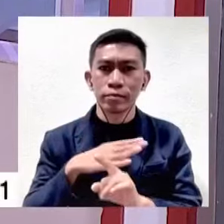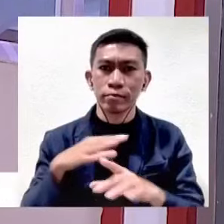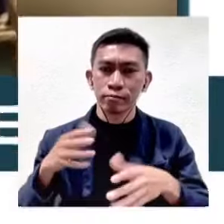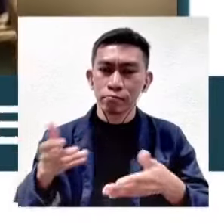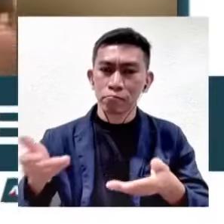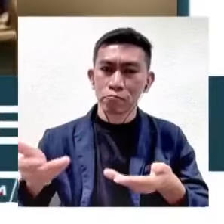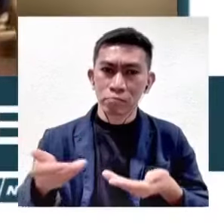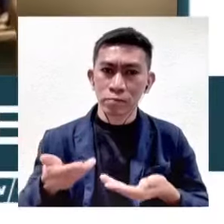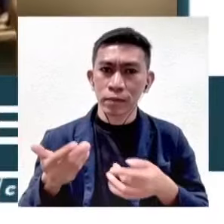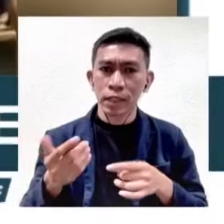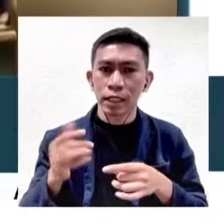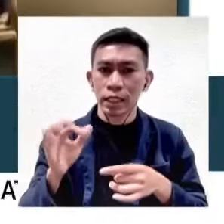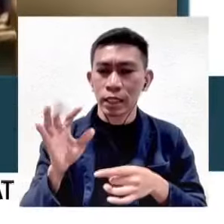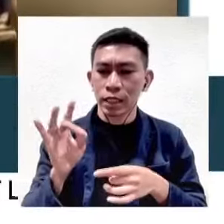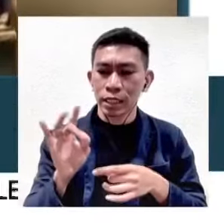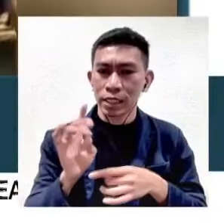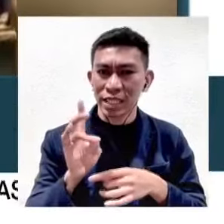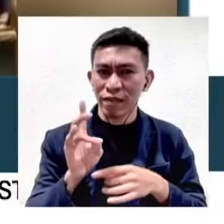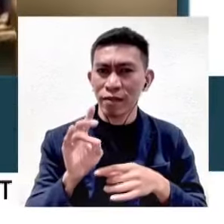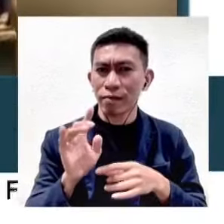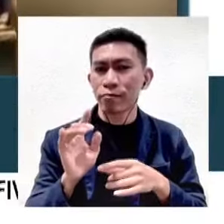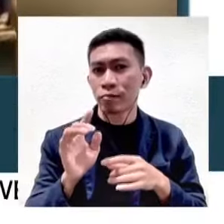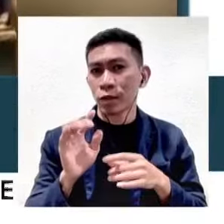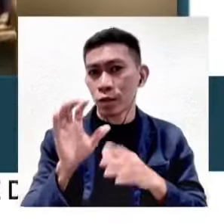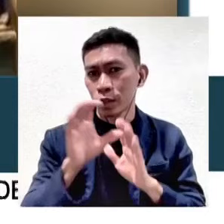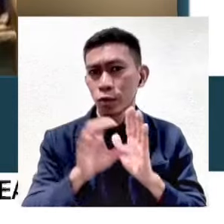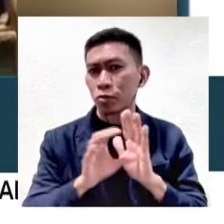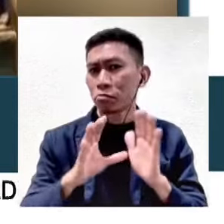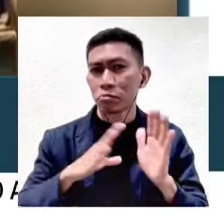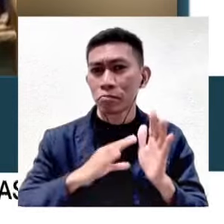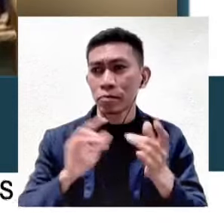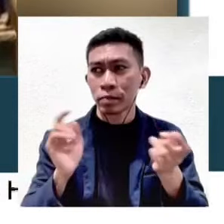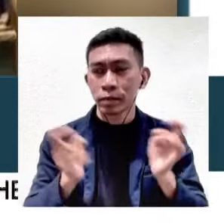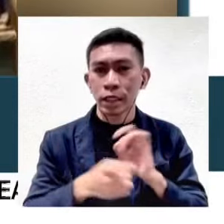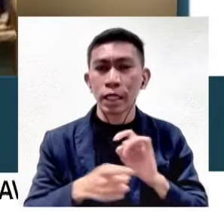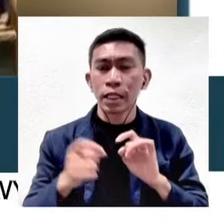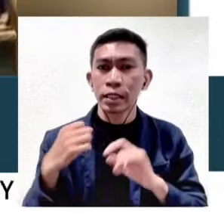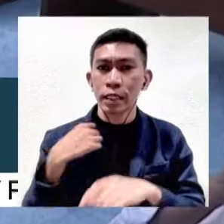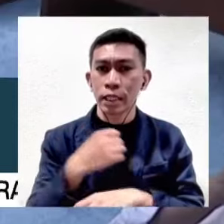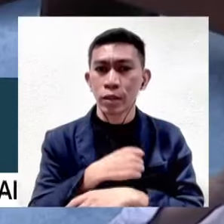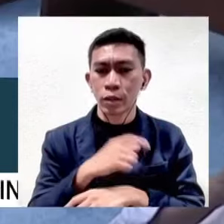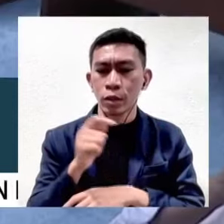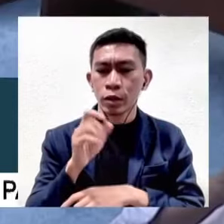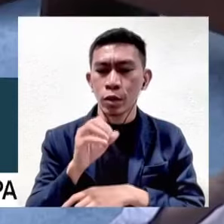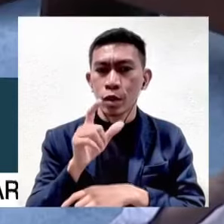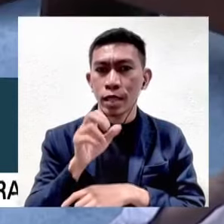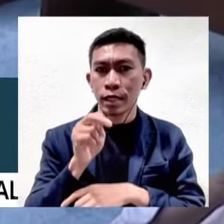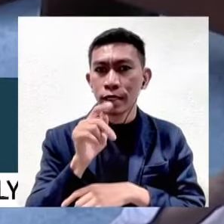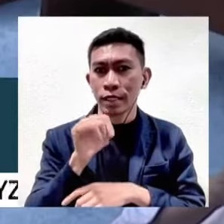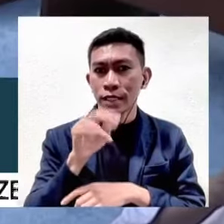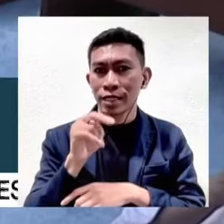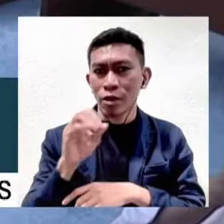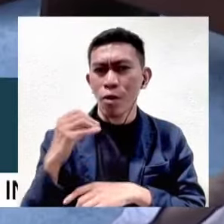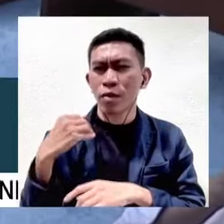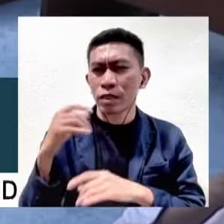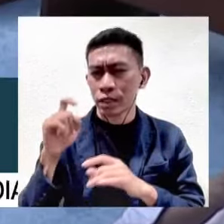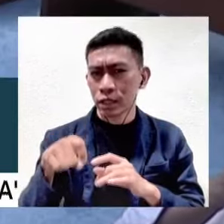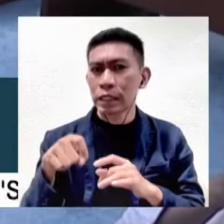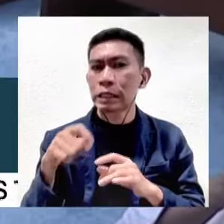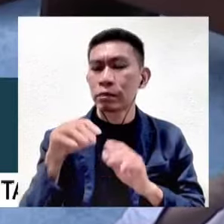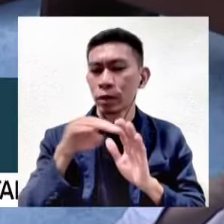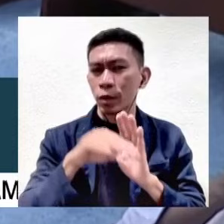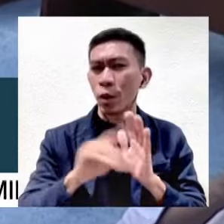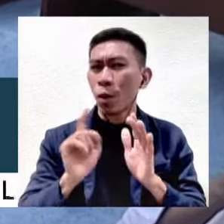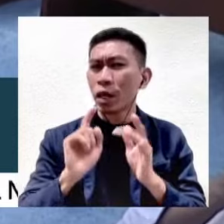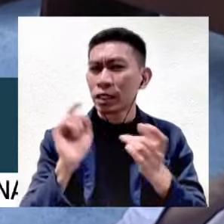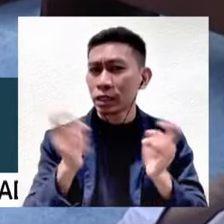1987 Constitution. Senator Francis Tolentino also wants clear limits on what should be changed in the Constitution. He adds there